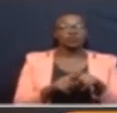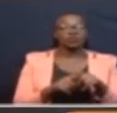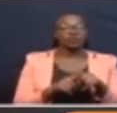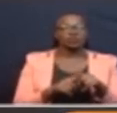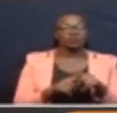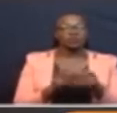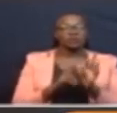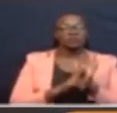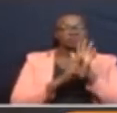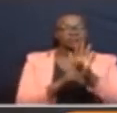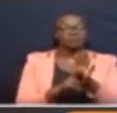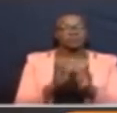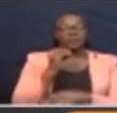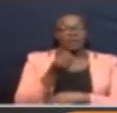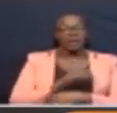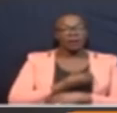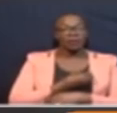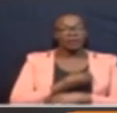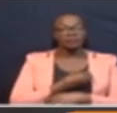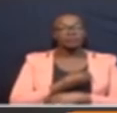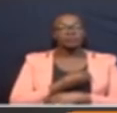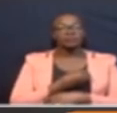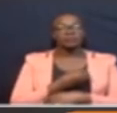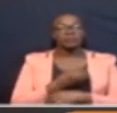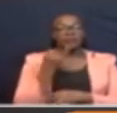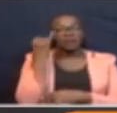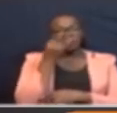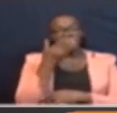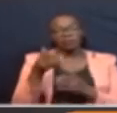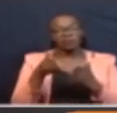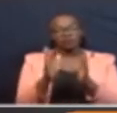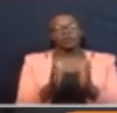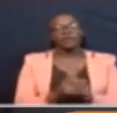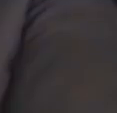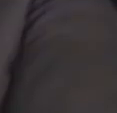to represent our brand partners in the best possible way, no, that hasn't changed.